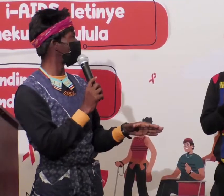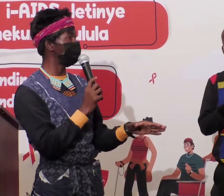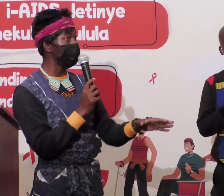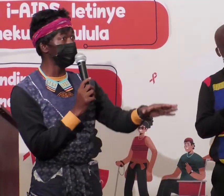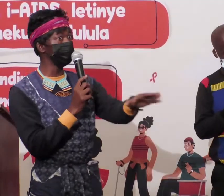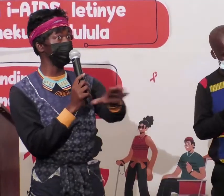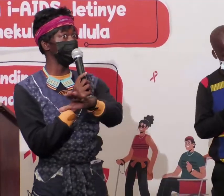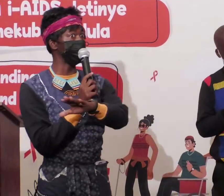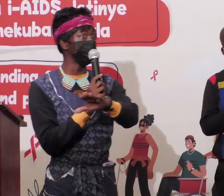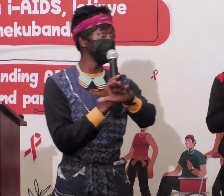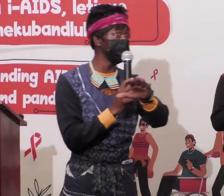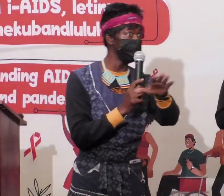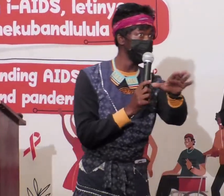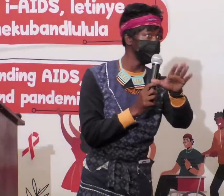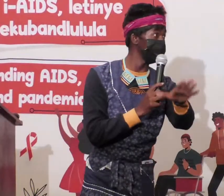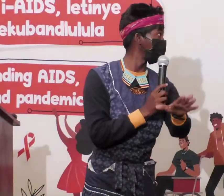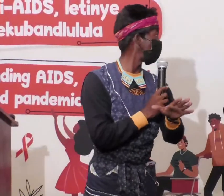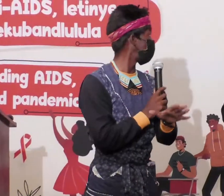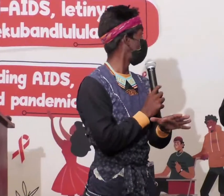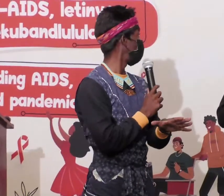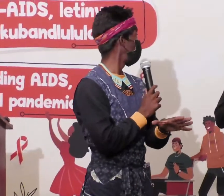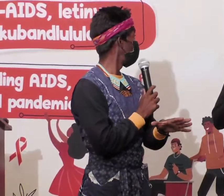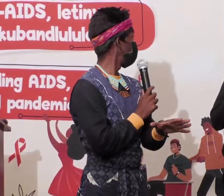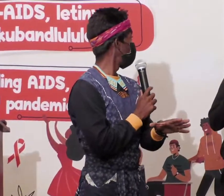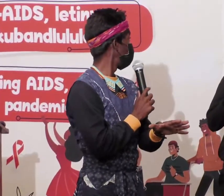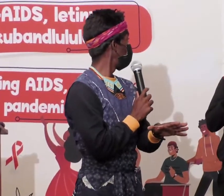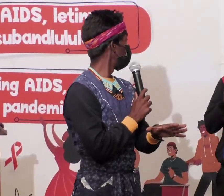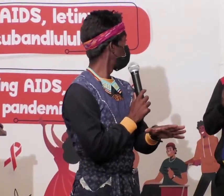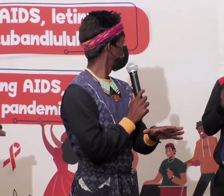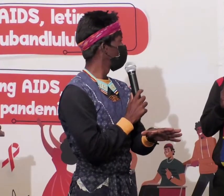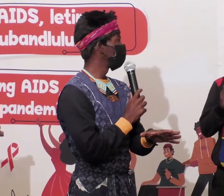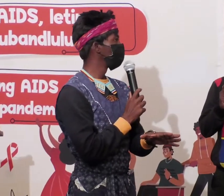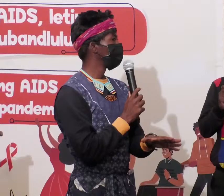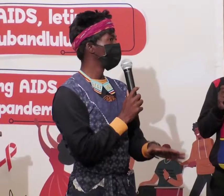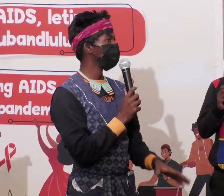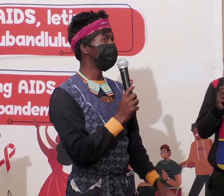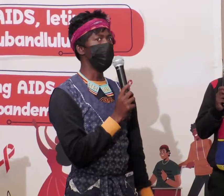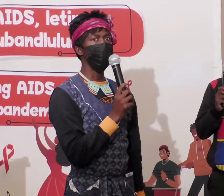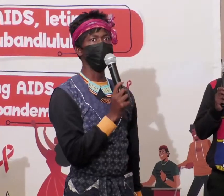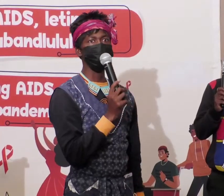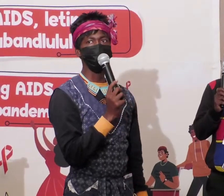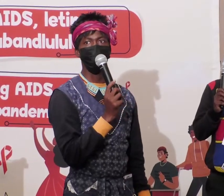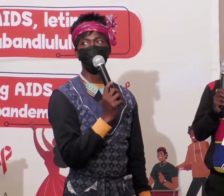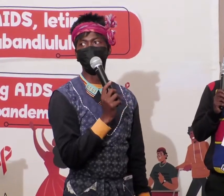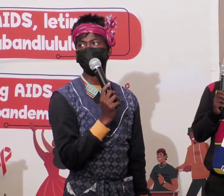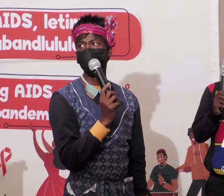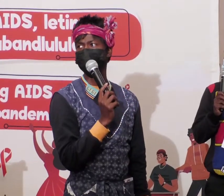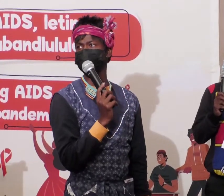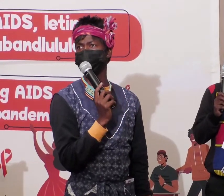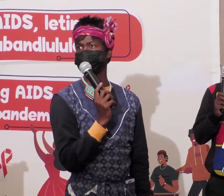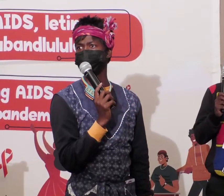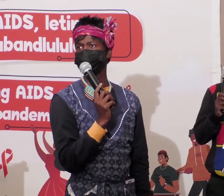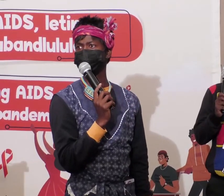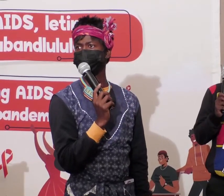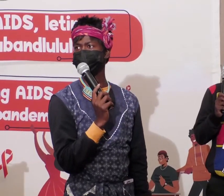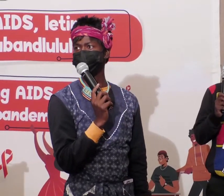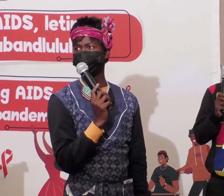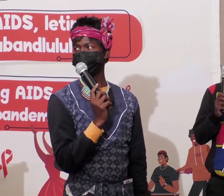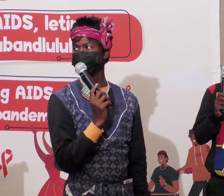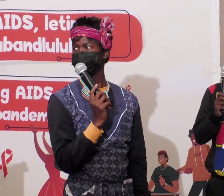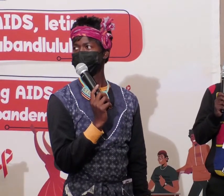ngabo silwane. Labantwana labatali balabantwana labala. Wena uthi qhenye ngamkho. Silwane kanjani